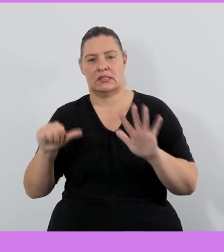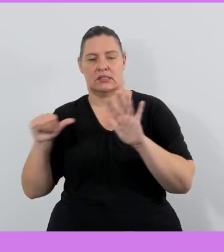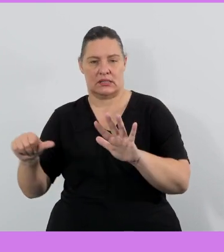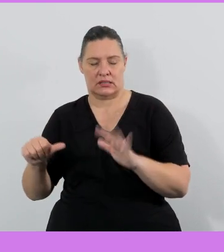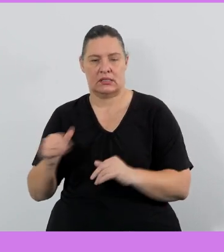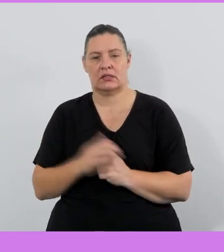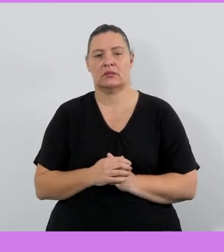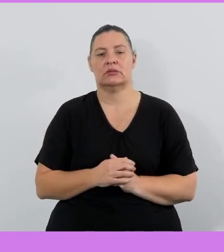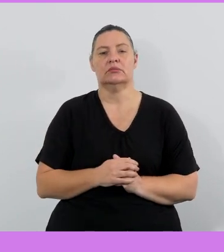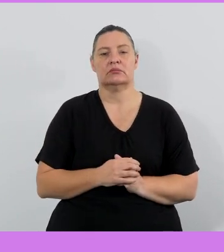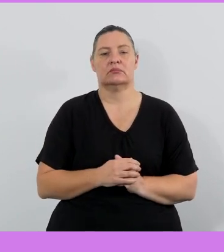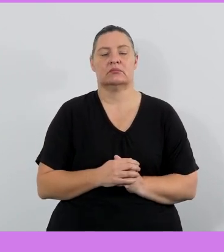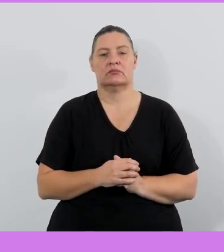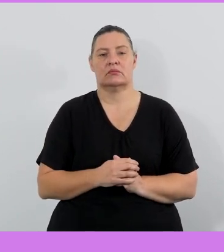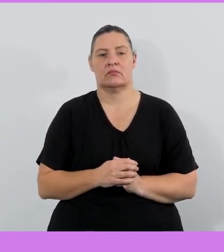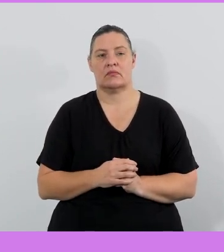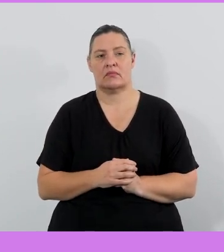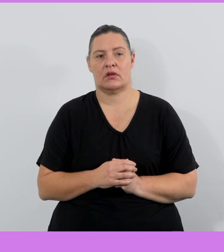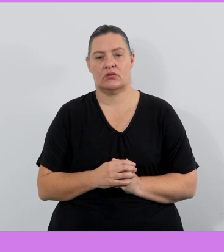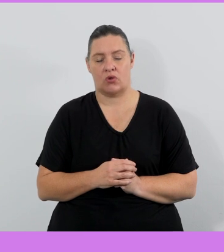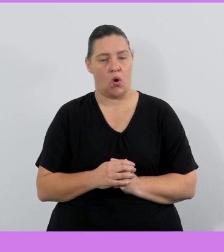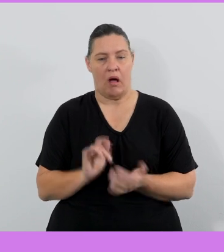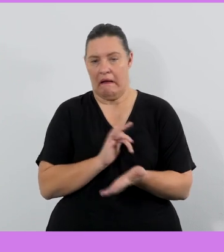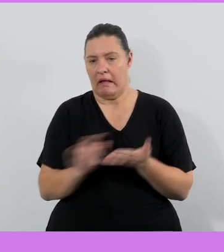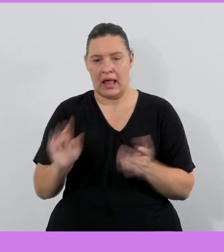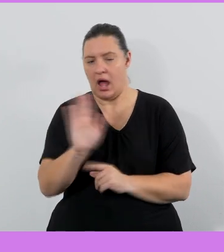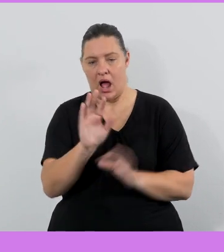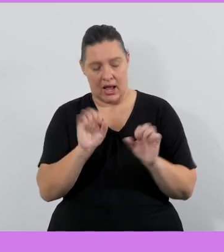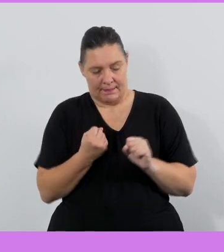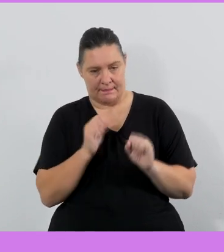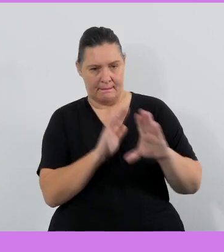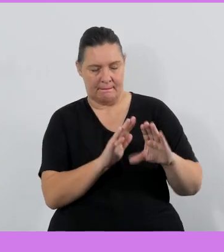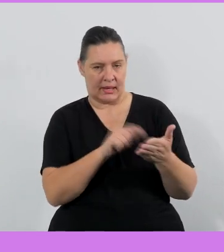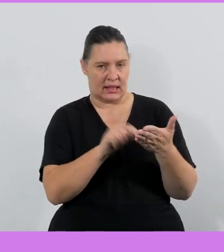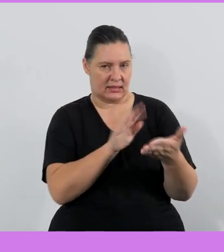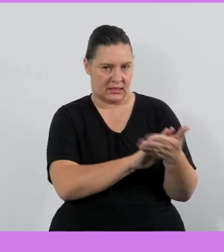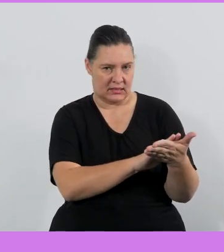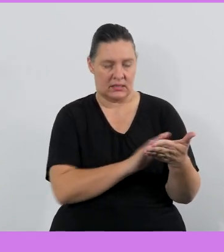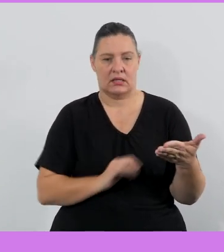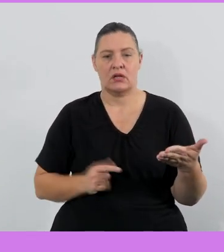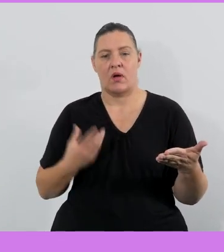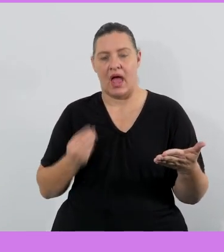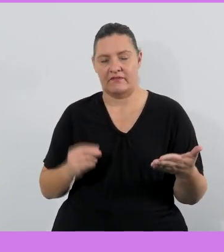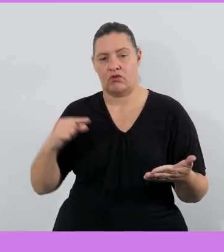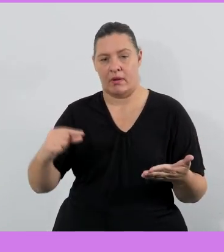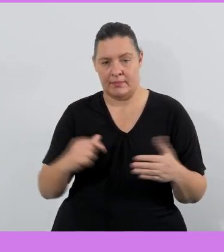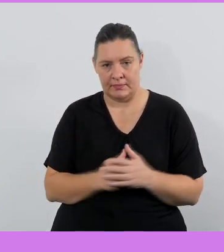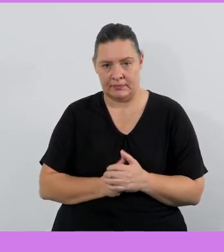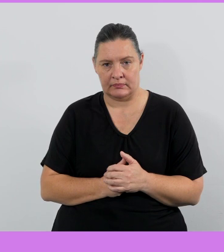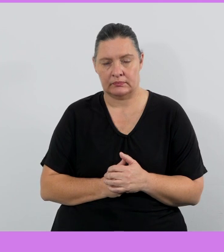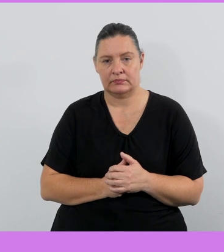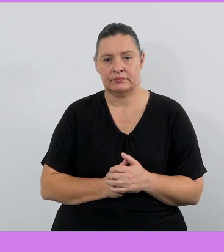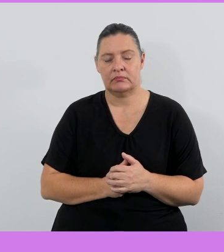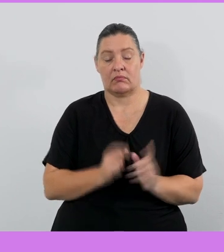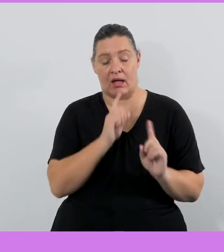0.666 repetitive, right? So I'm not going to clear my screen. Okay, so therefore I have this now in grams. So I